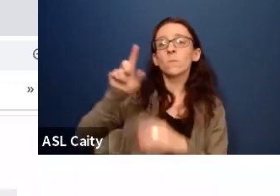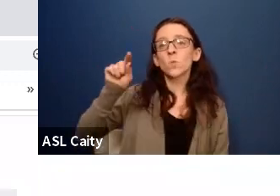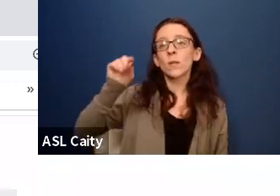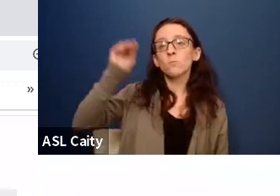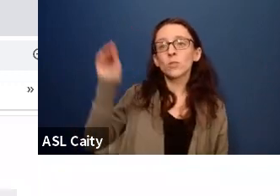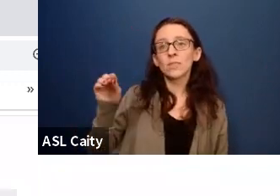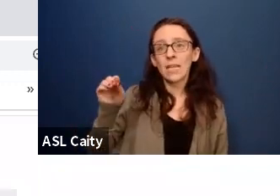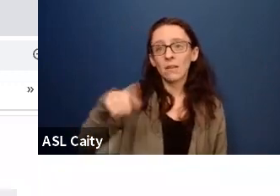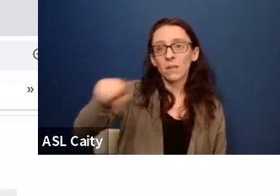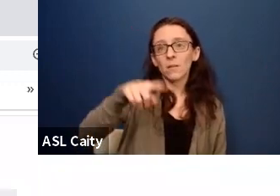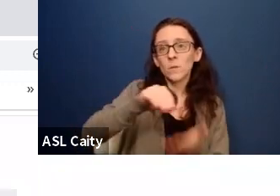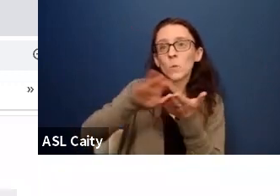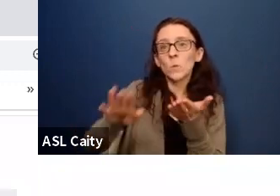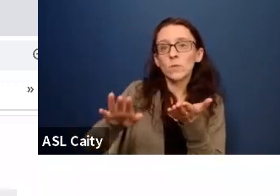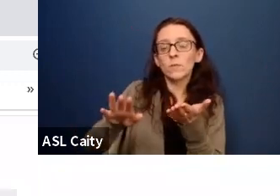of students